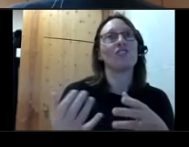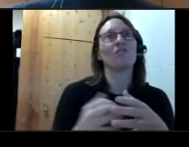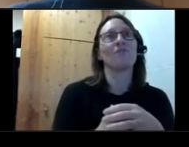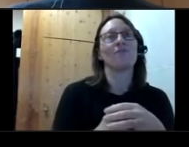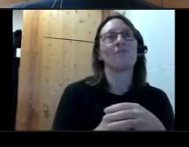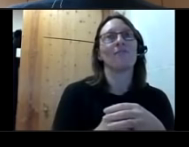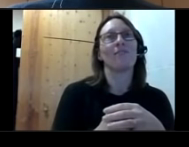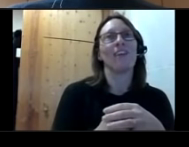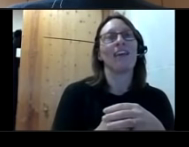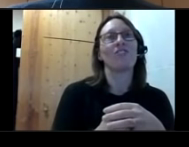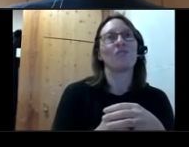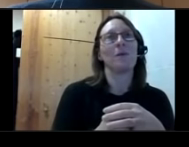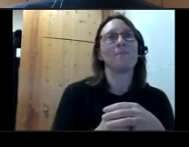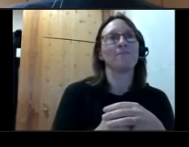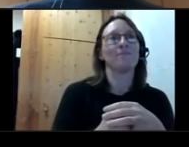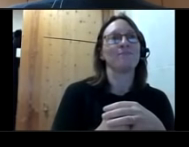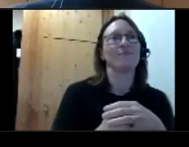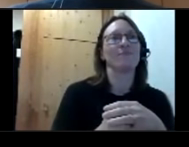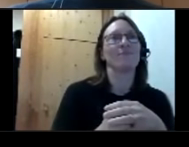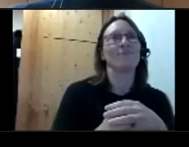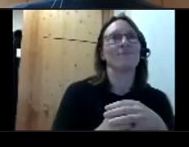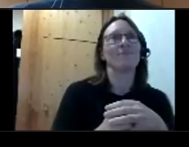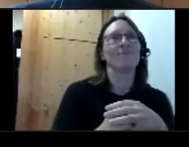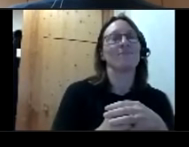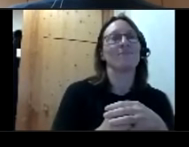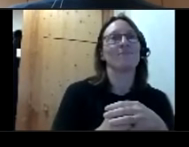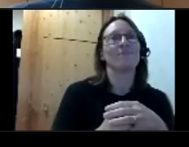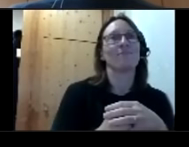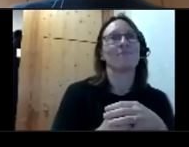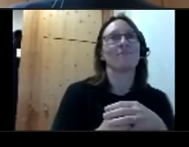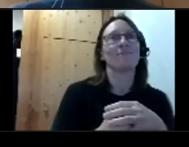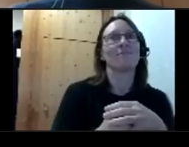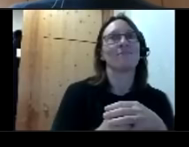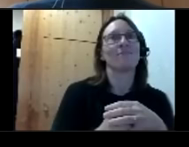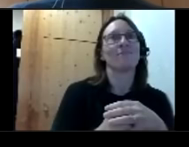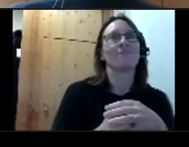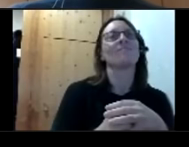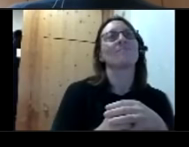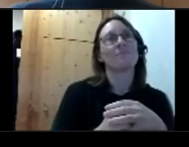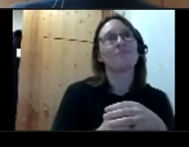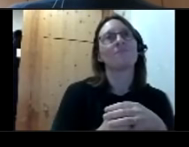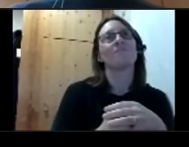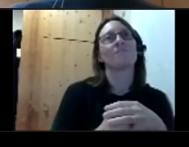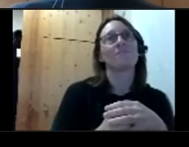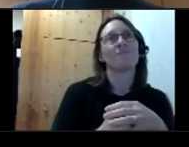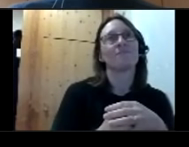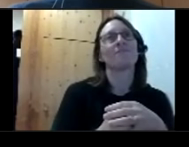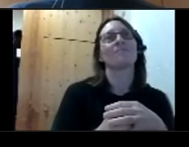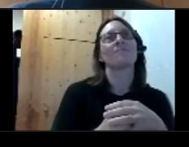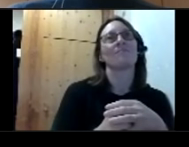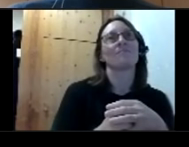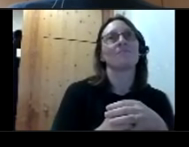as they should be. And I know within universities there's some issues around diversity and inclusion broadly as a measure. I'm assuming